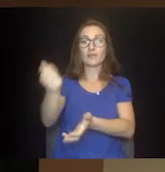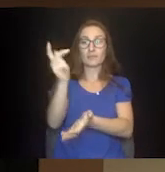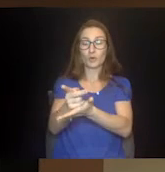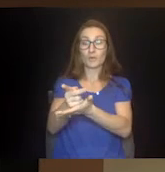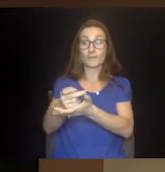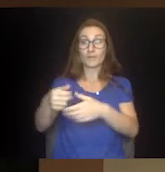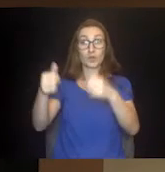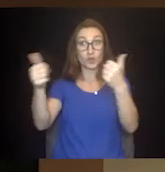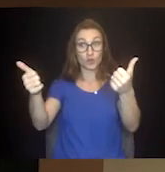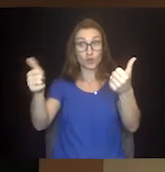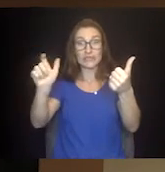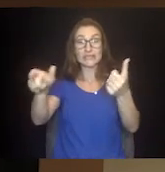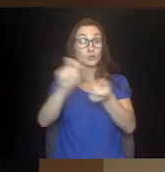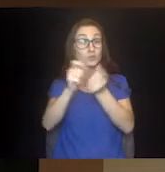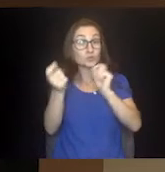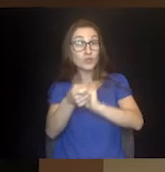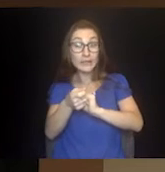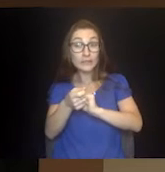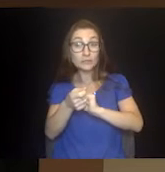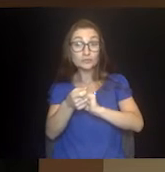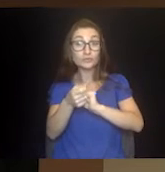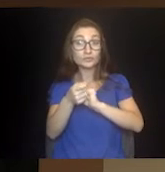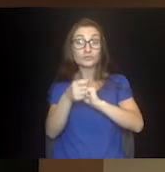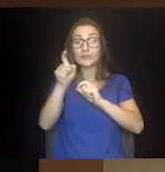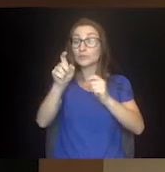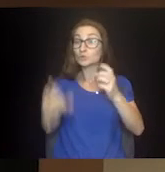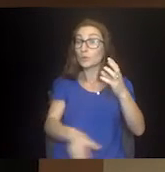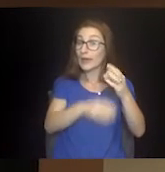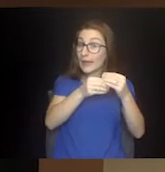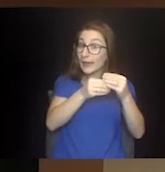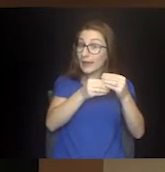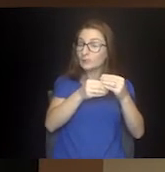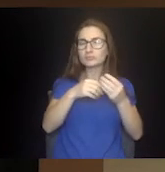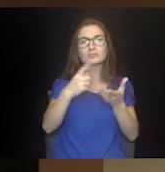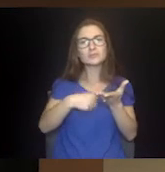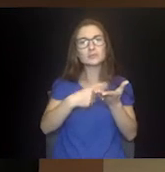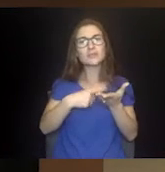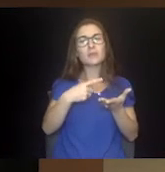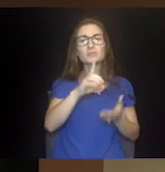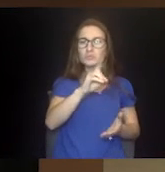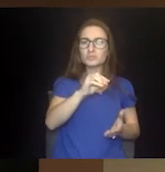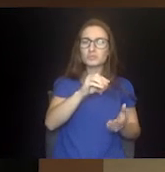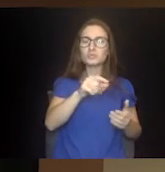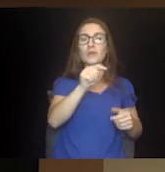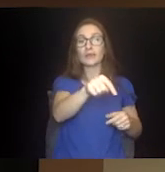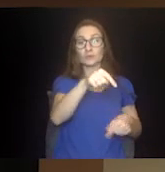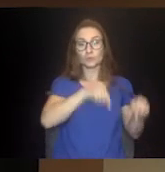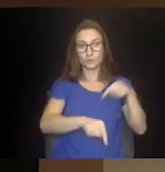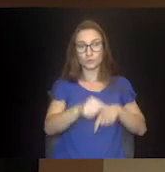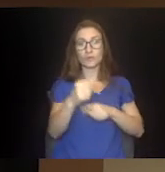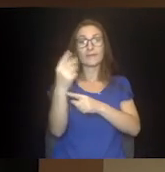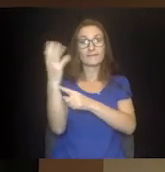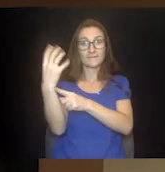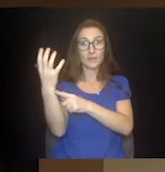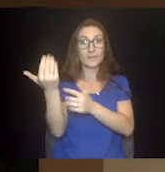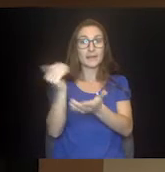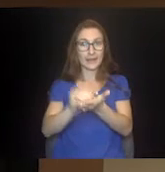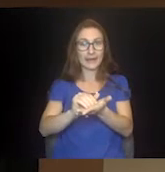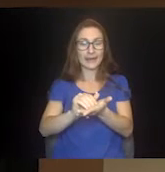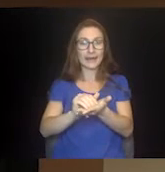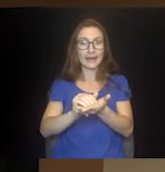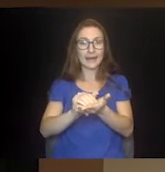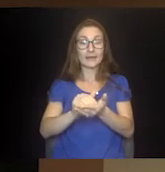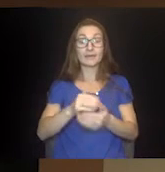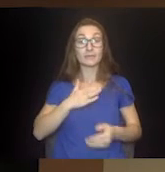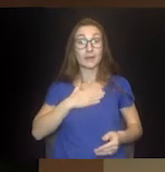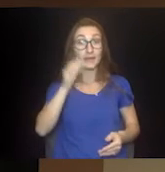out. And then we get approval, see if it's good, see if we need to change anything, if we need to add anything. And sometimes we do, and sometimes we go back